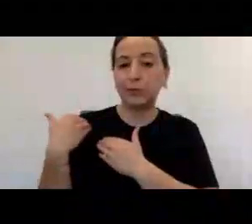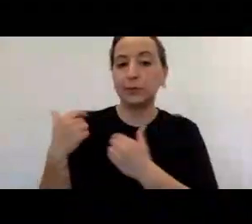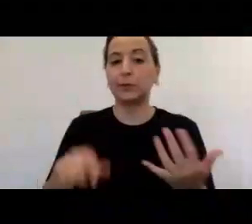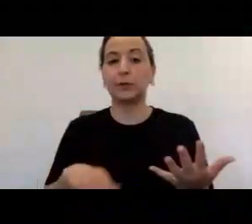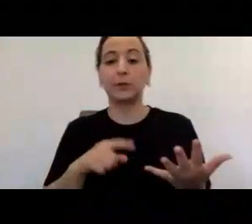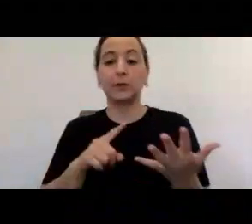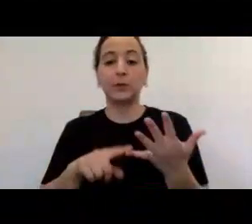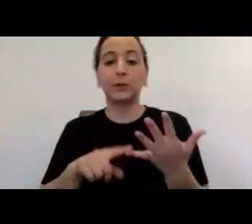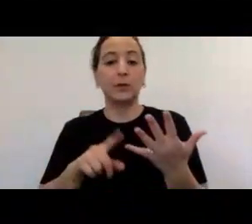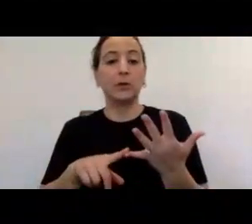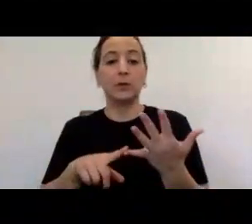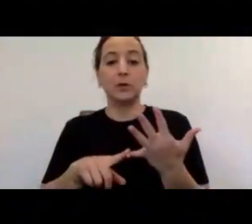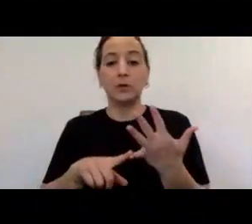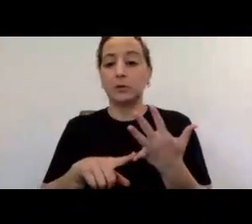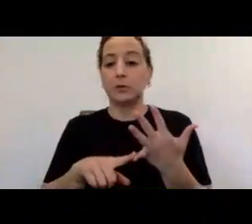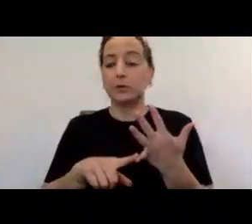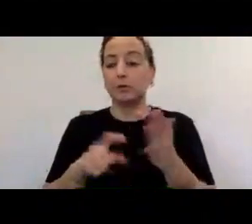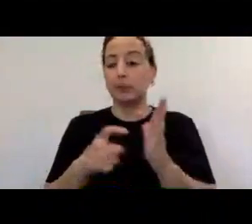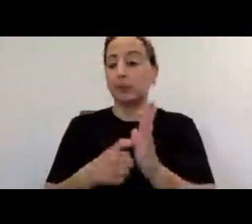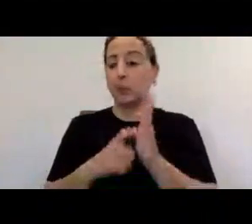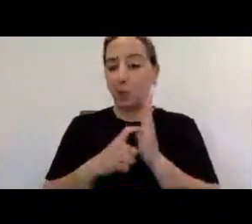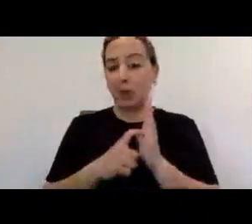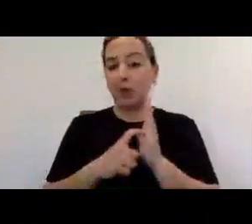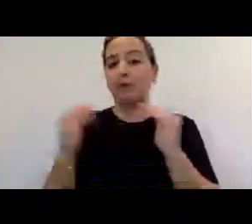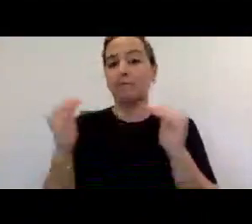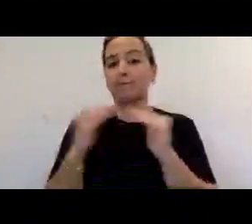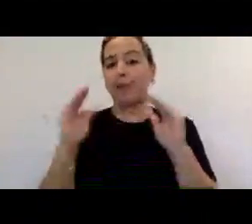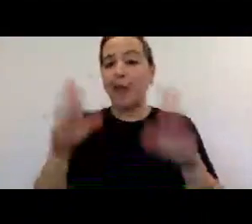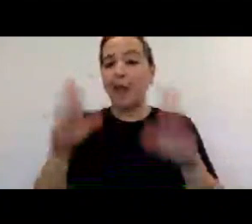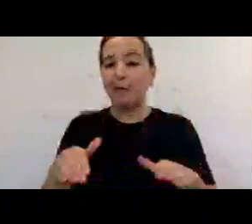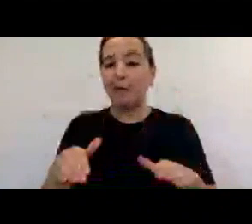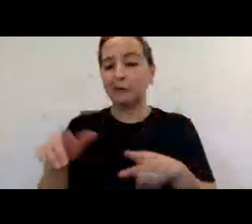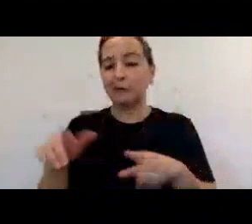are required to get fair housing training to make sure